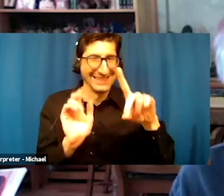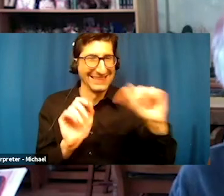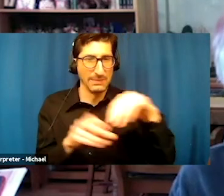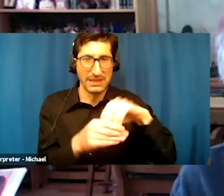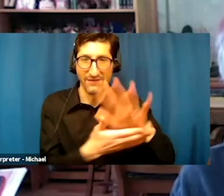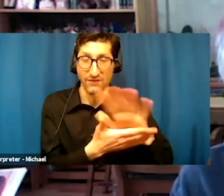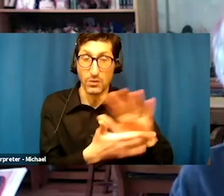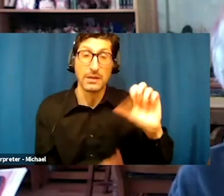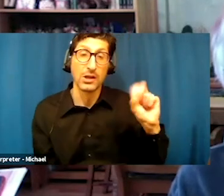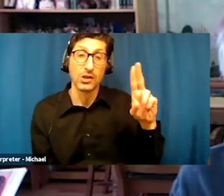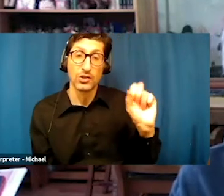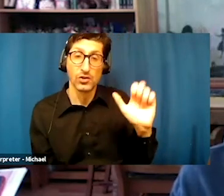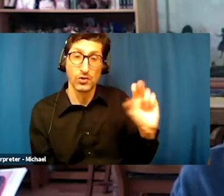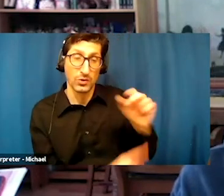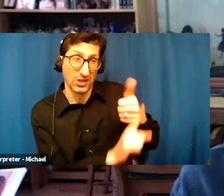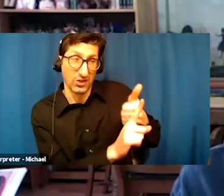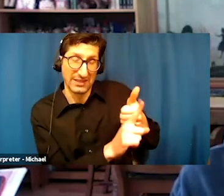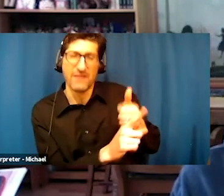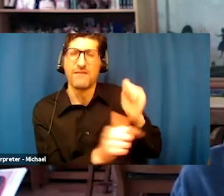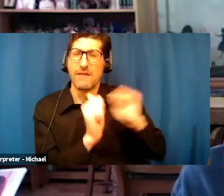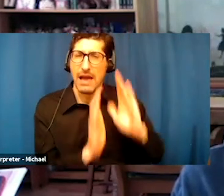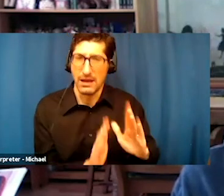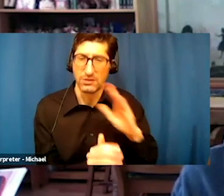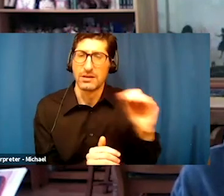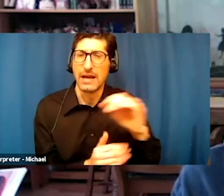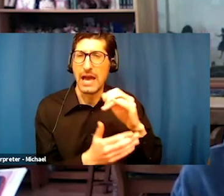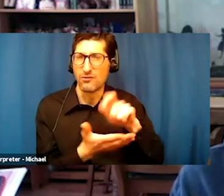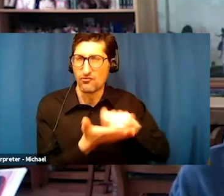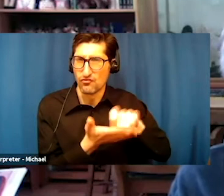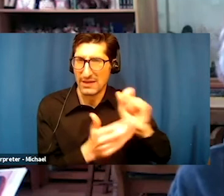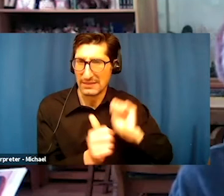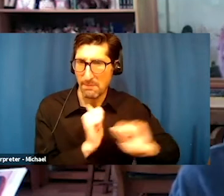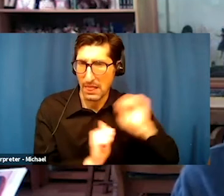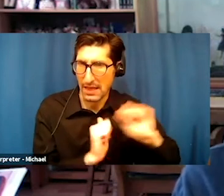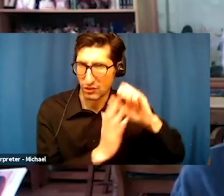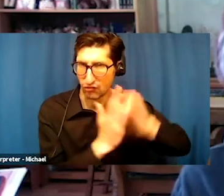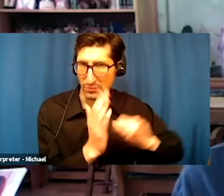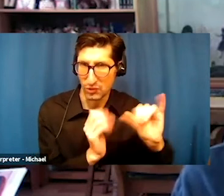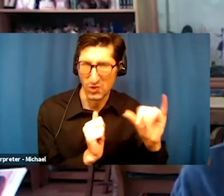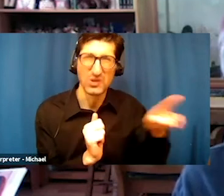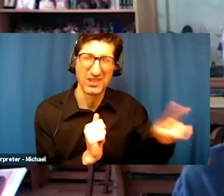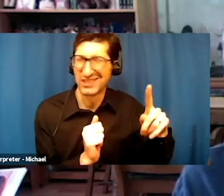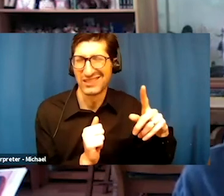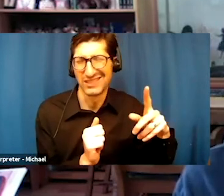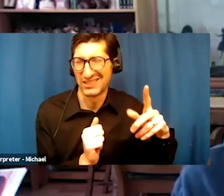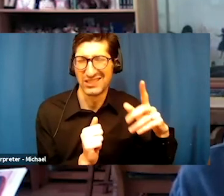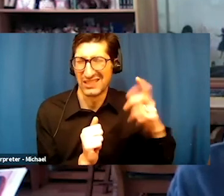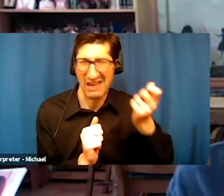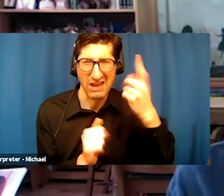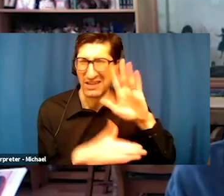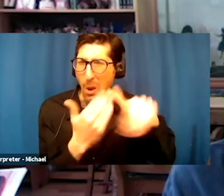Susan is an actor and a playwright, um, and knows all this from every possible side.